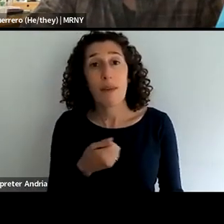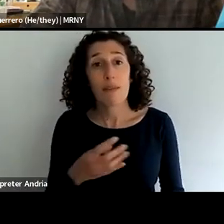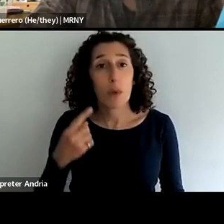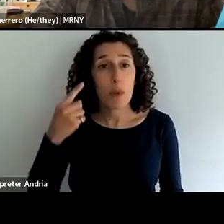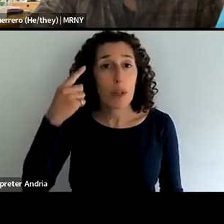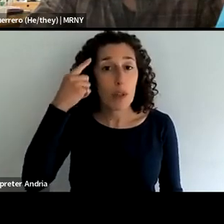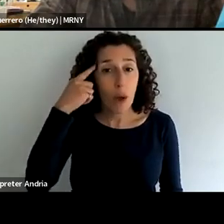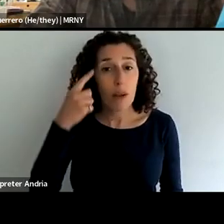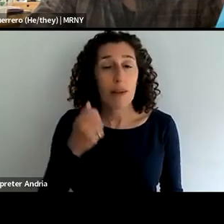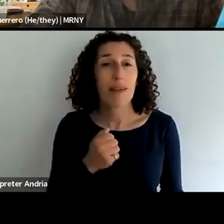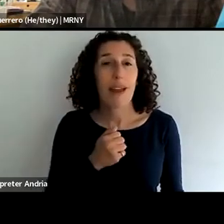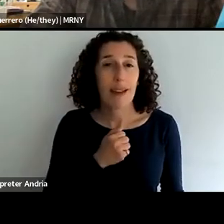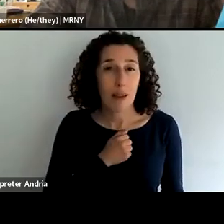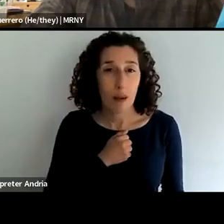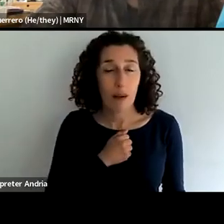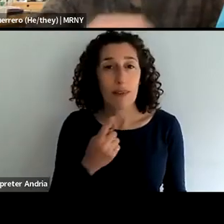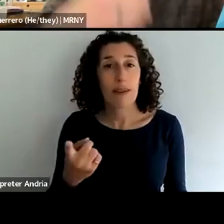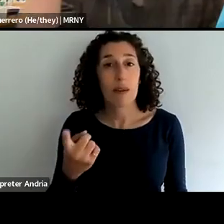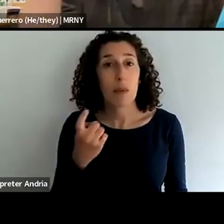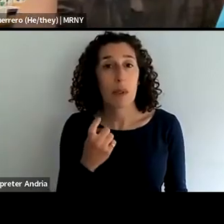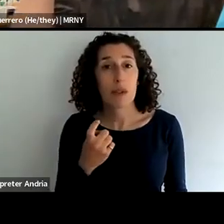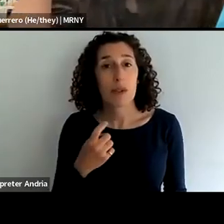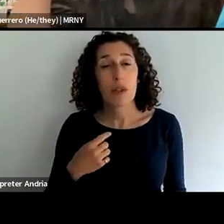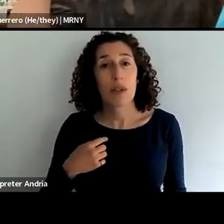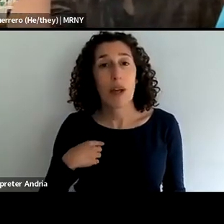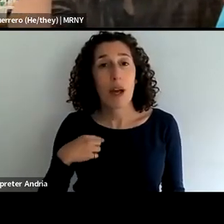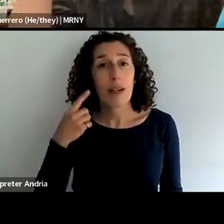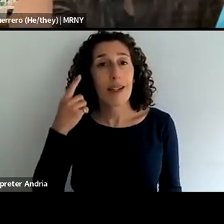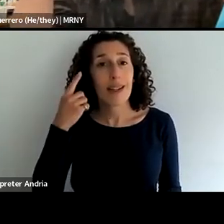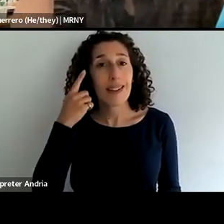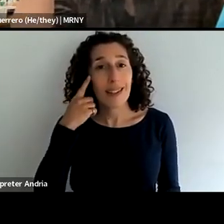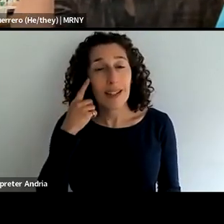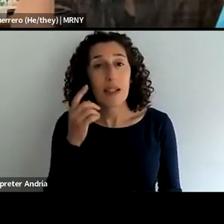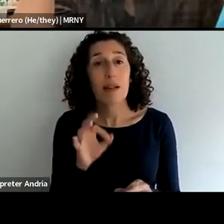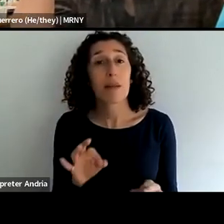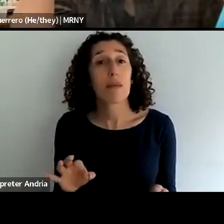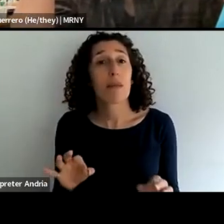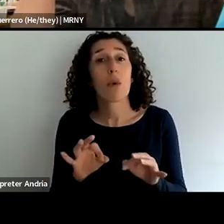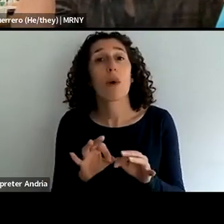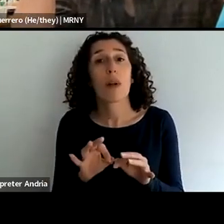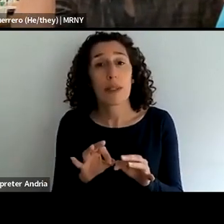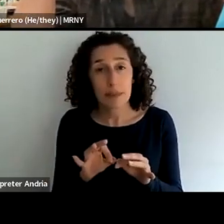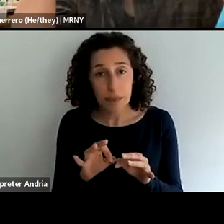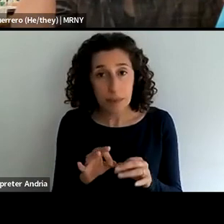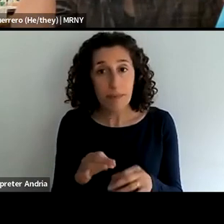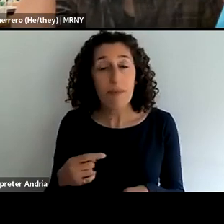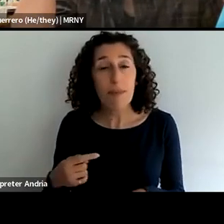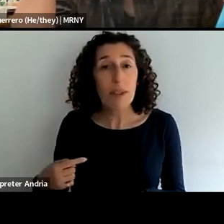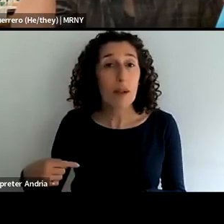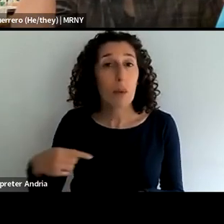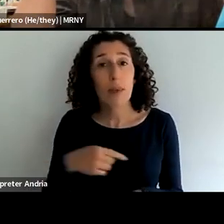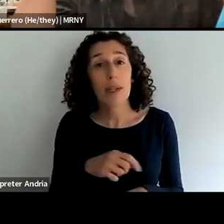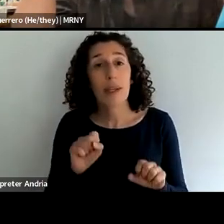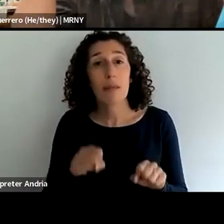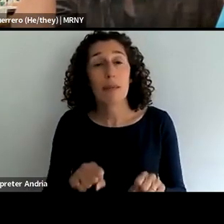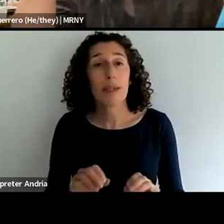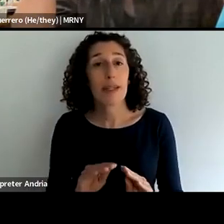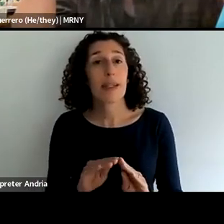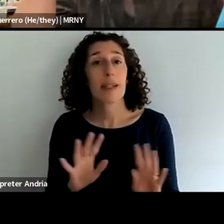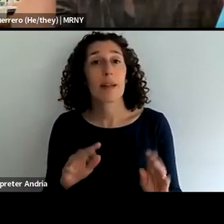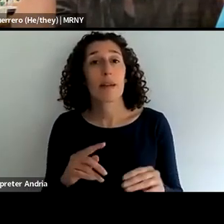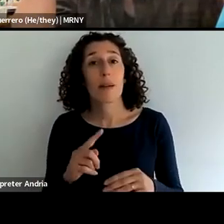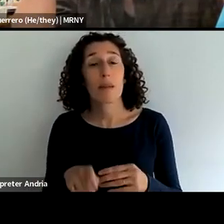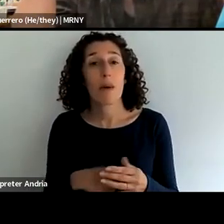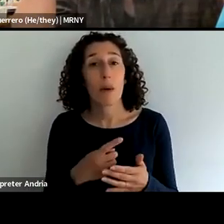too, because I think it's important for us to, again, be clear about what is really